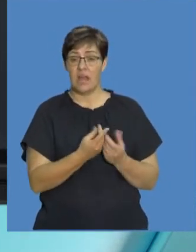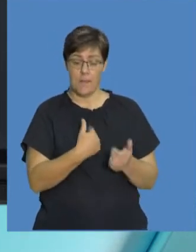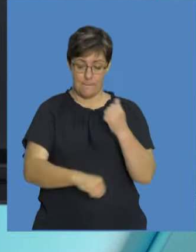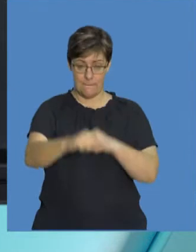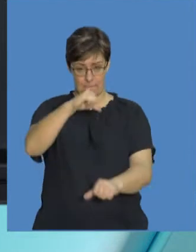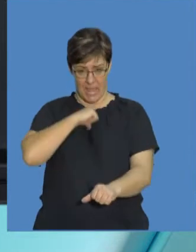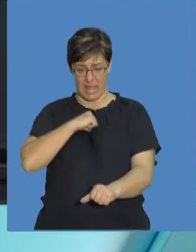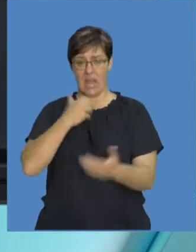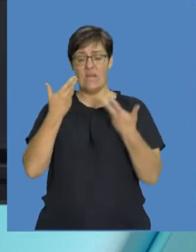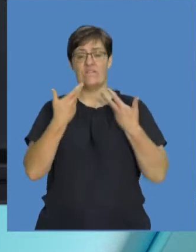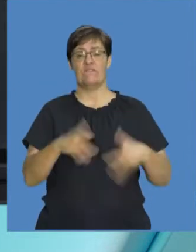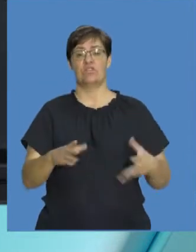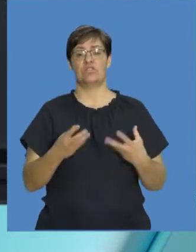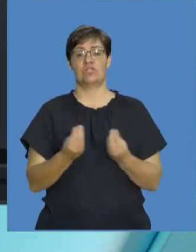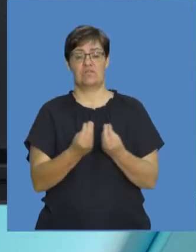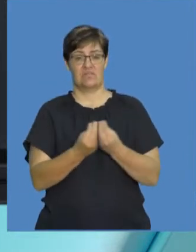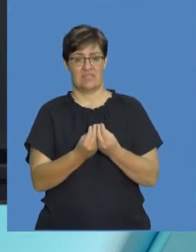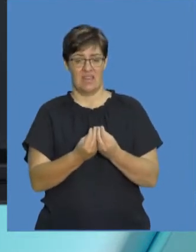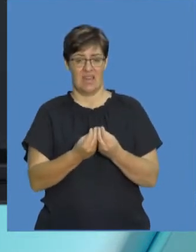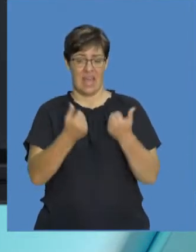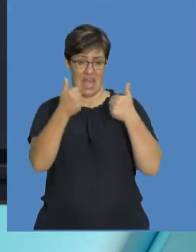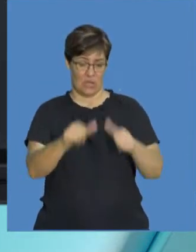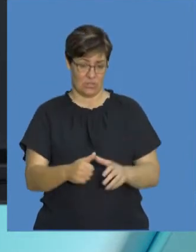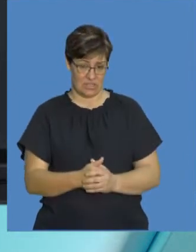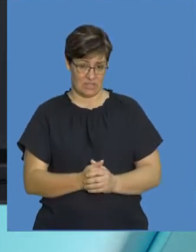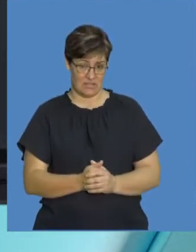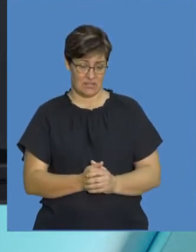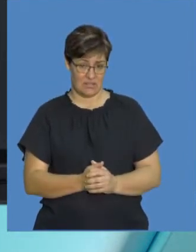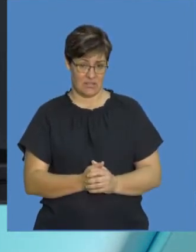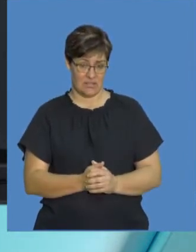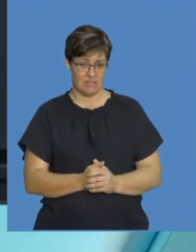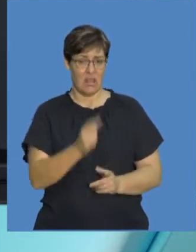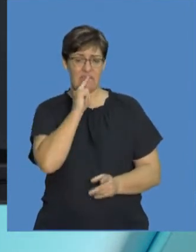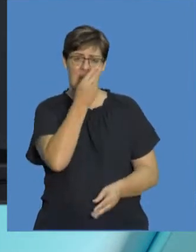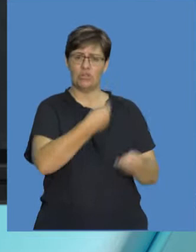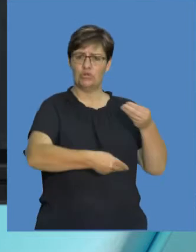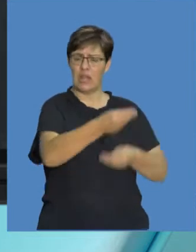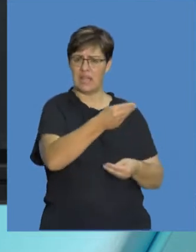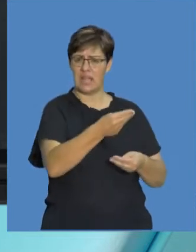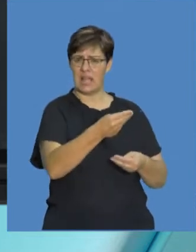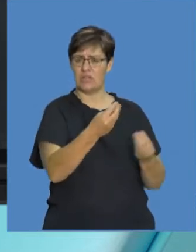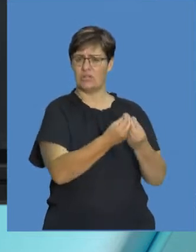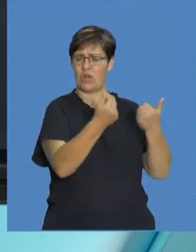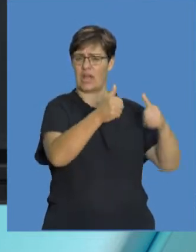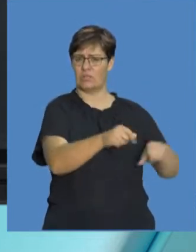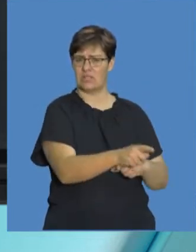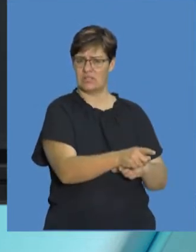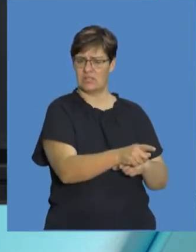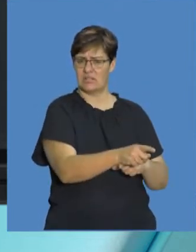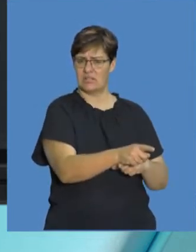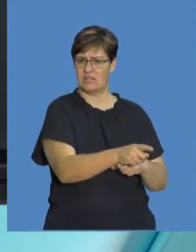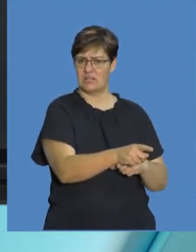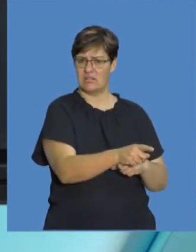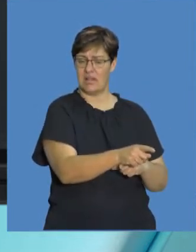back into my finished goods stock account. So again, think about your trading stock account and link